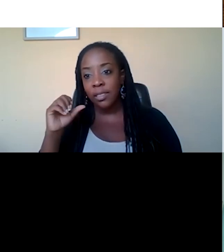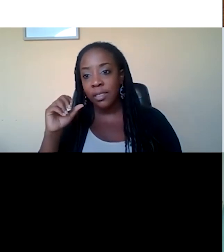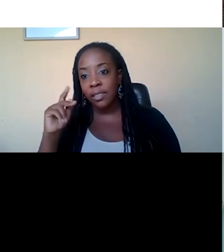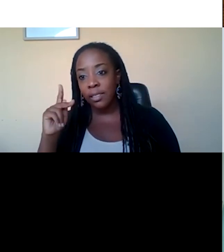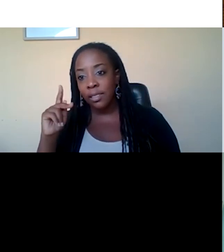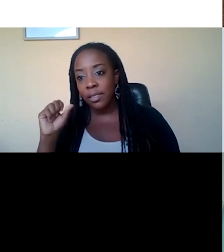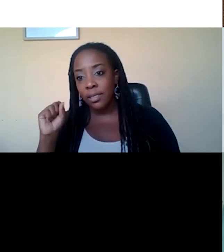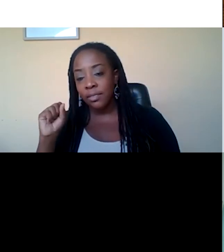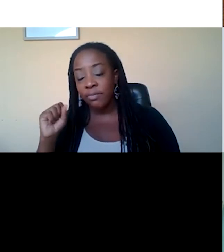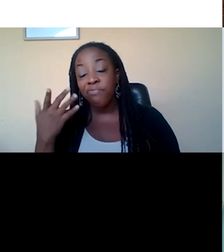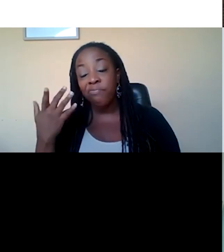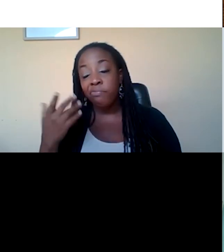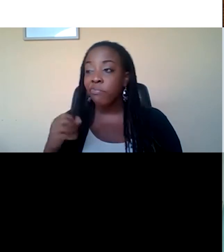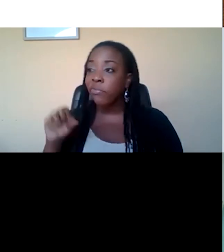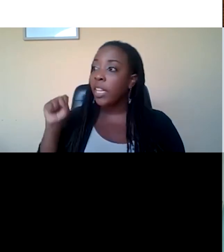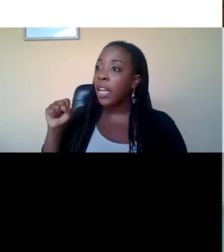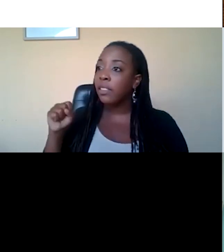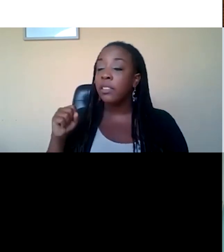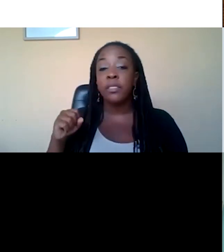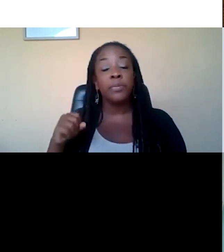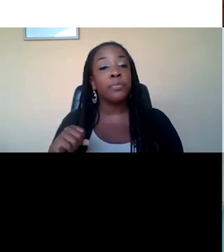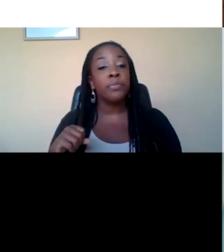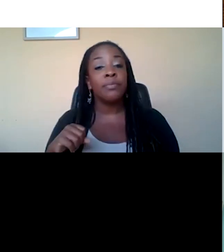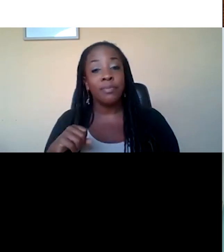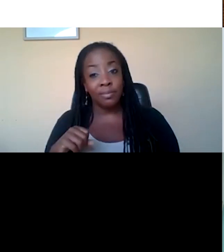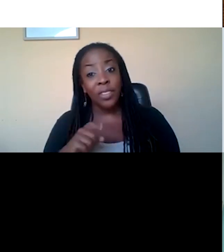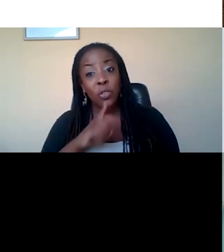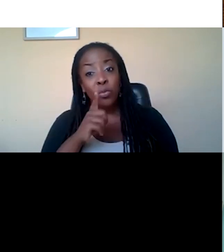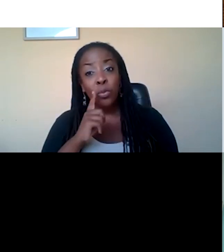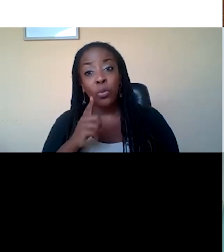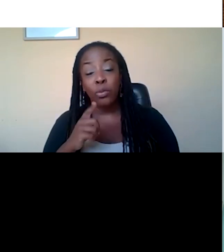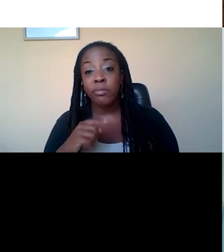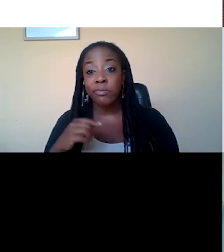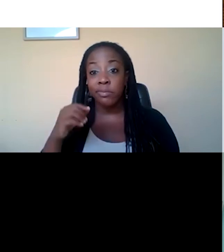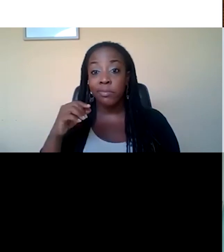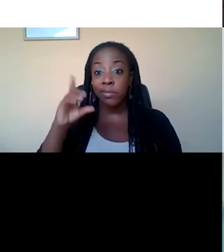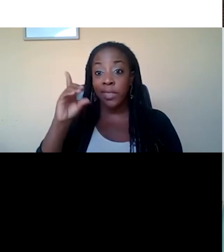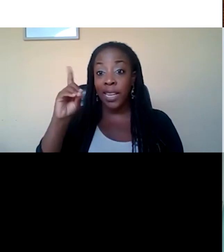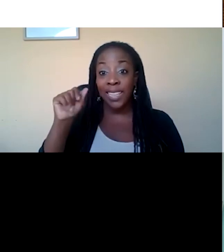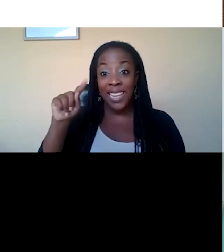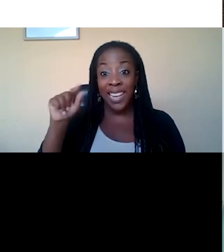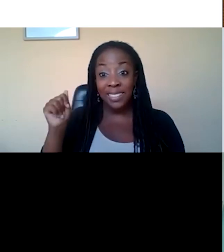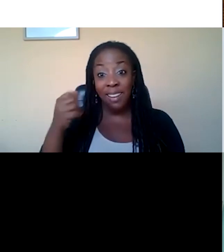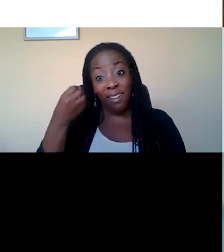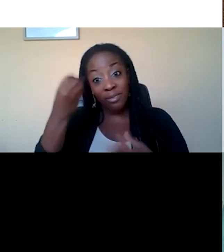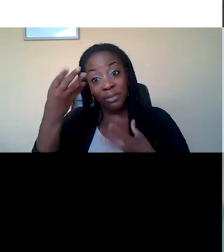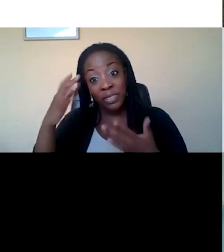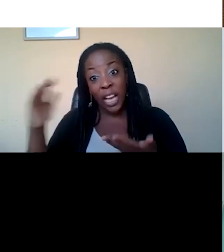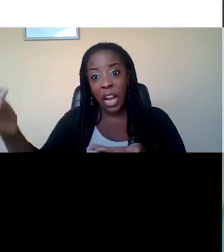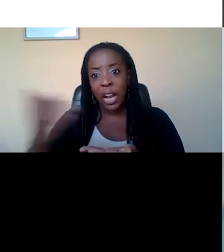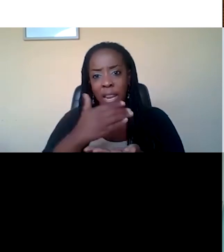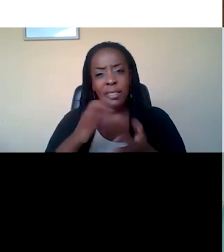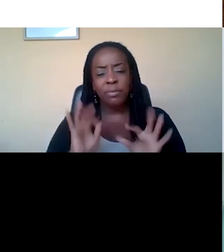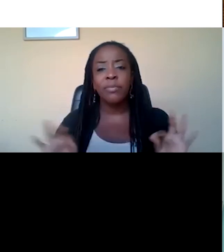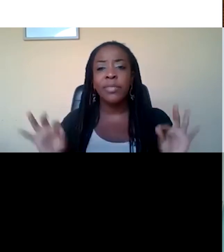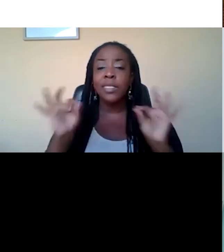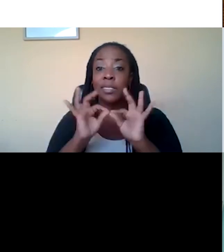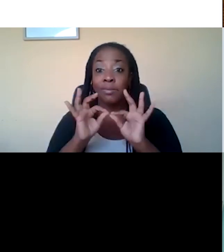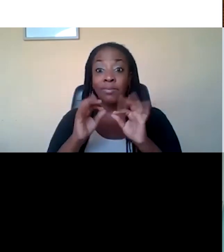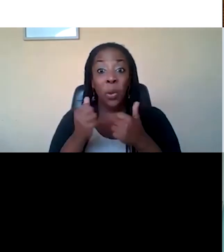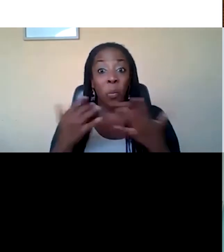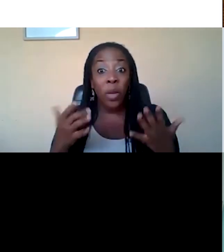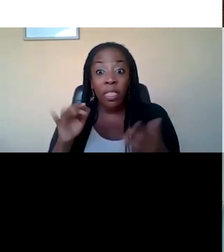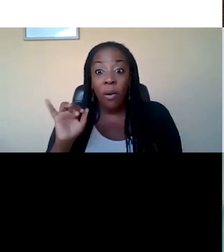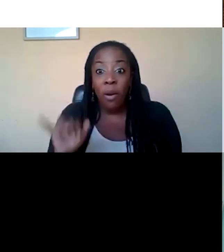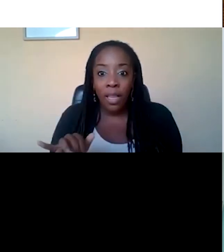Yes. That is so true. Data collection is critical because without the data,